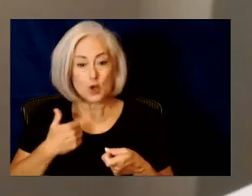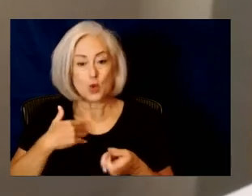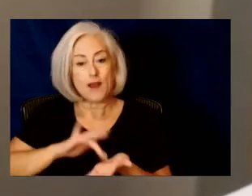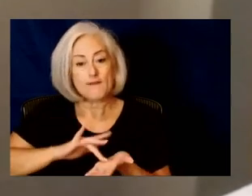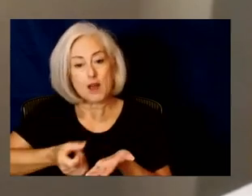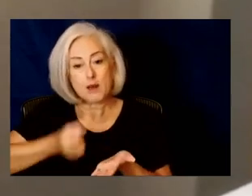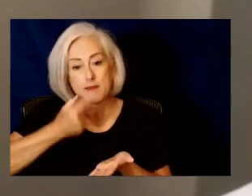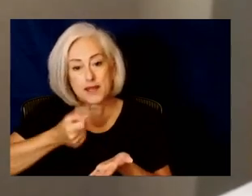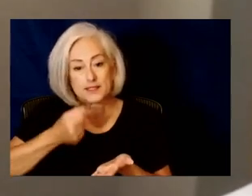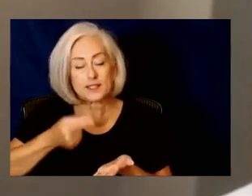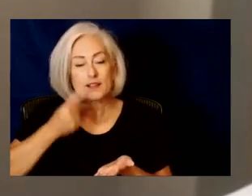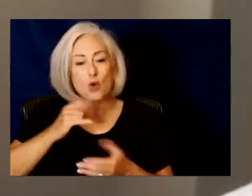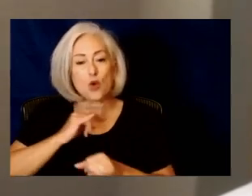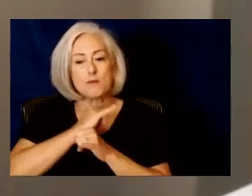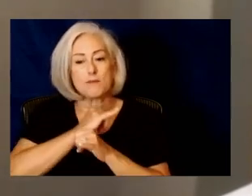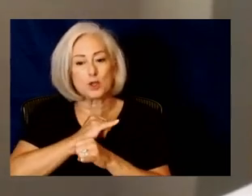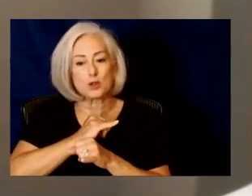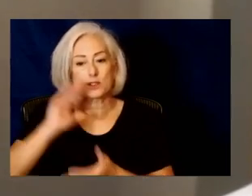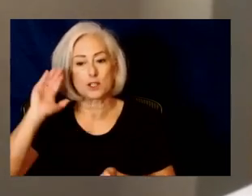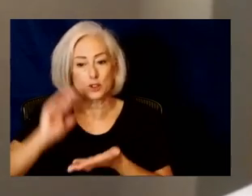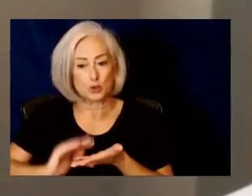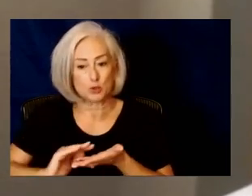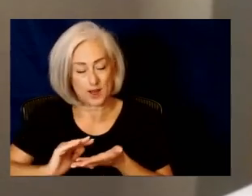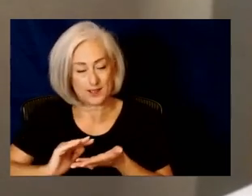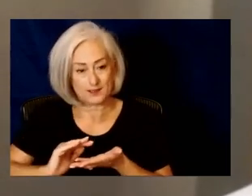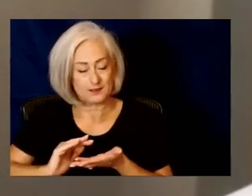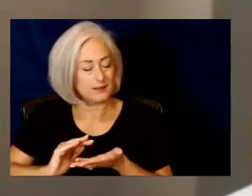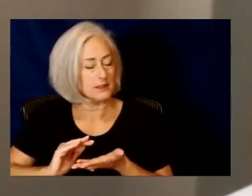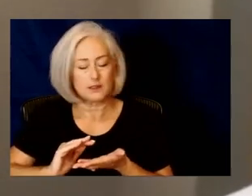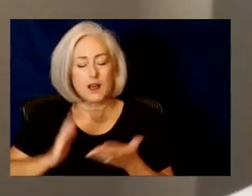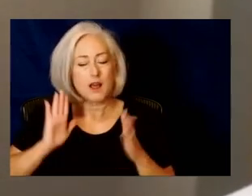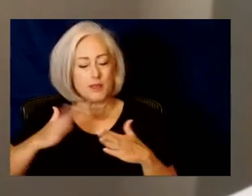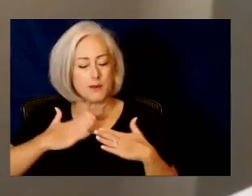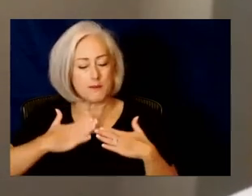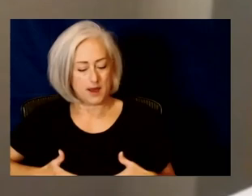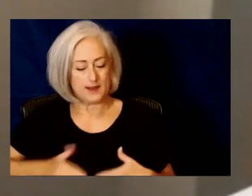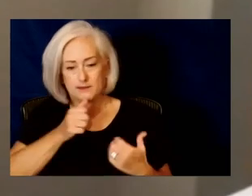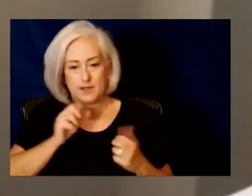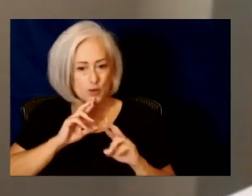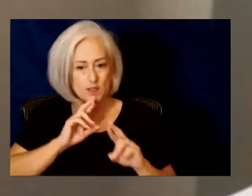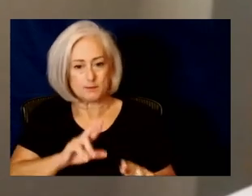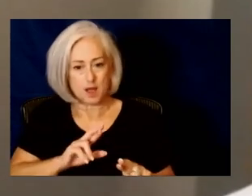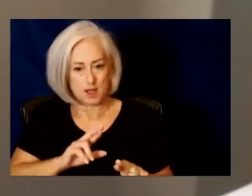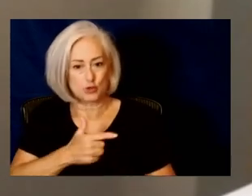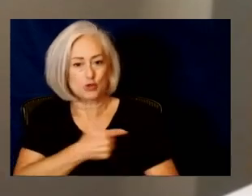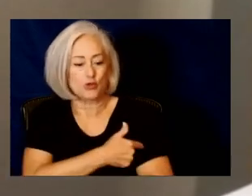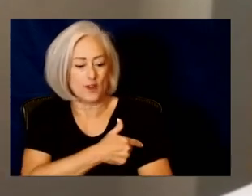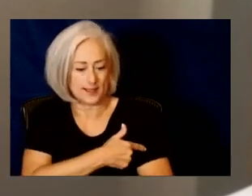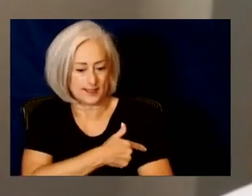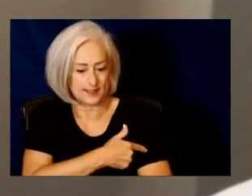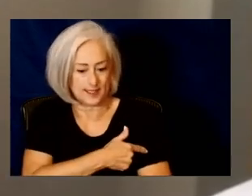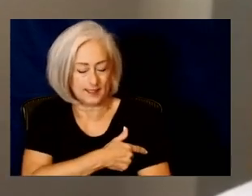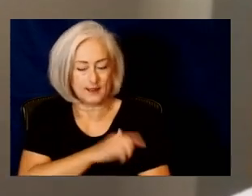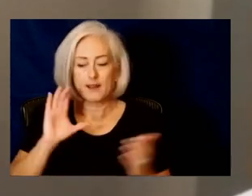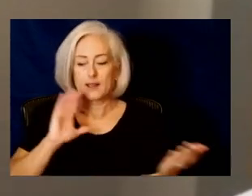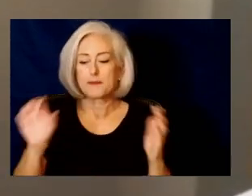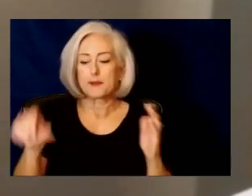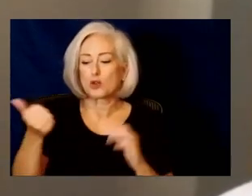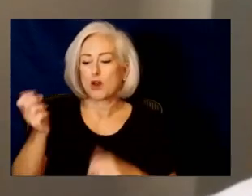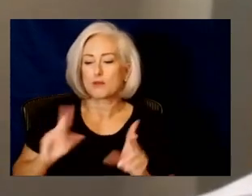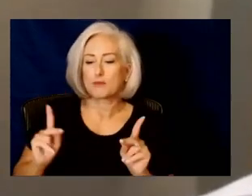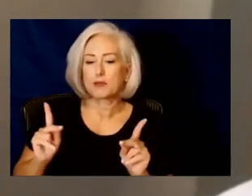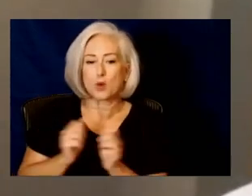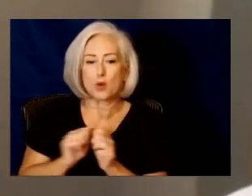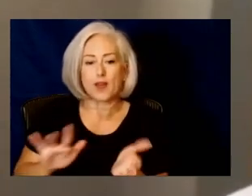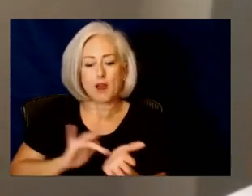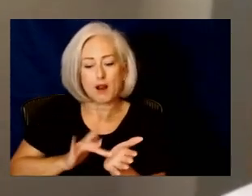able to respond to the vaccine, as well as someone who's not on immunosuppression and thus puts them in a higher risk category. We've